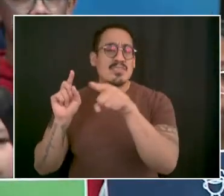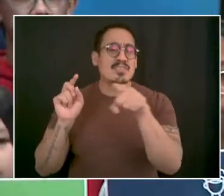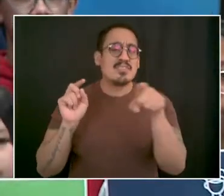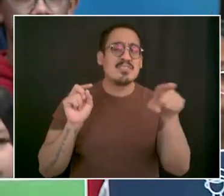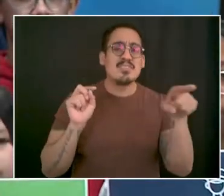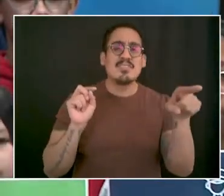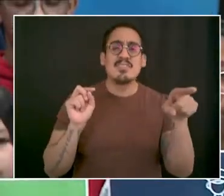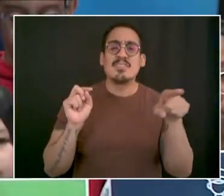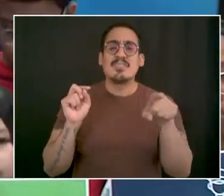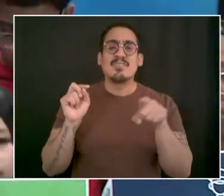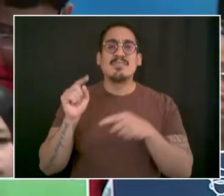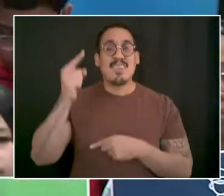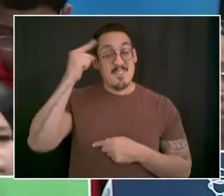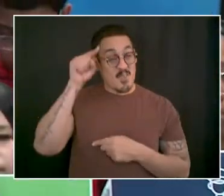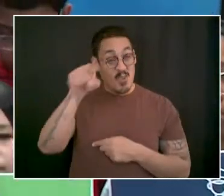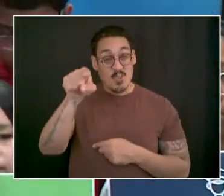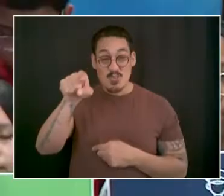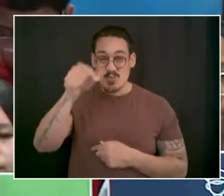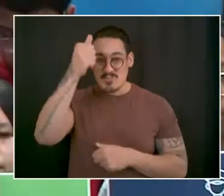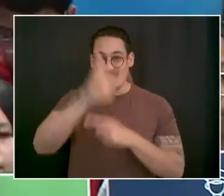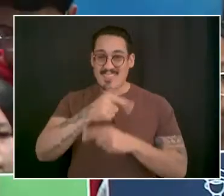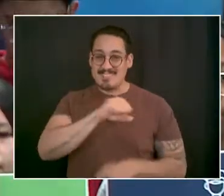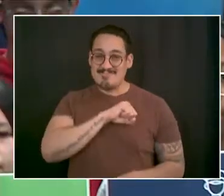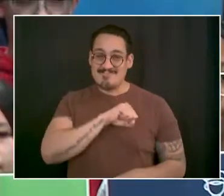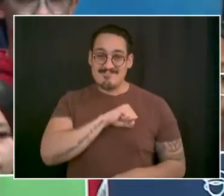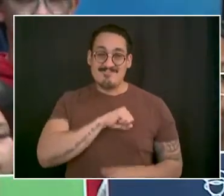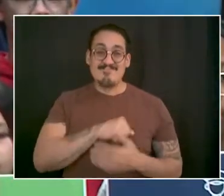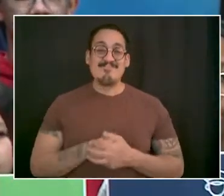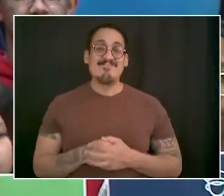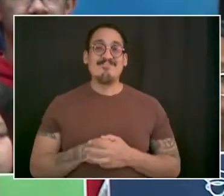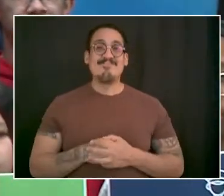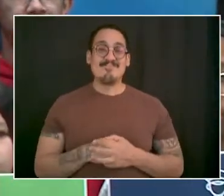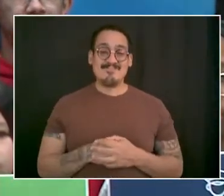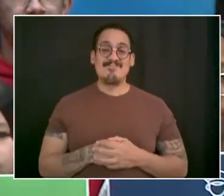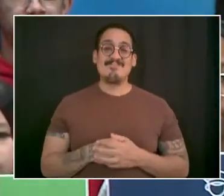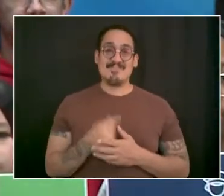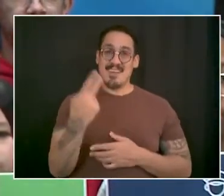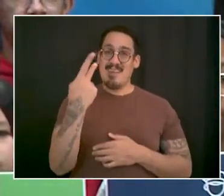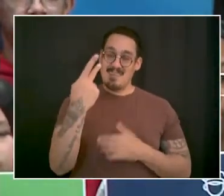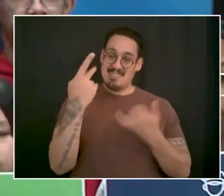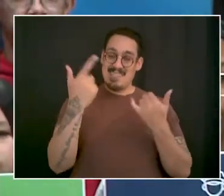For you, brother. A dreamer that's now living the dream.